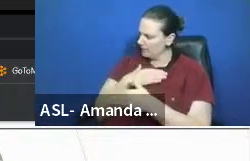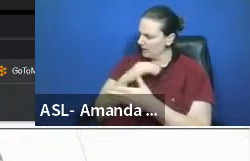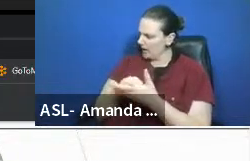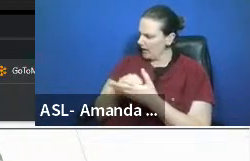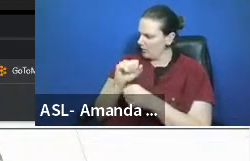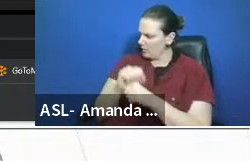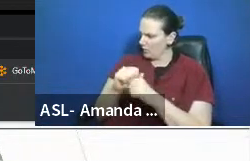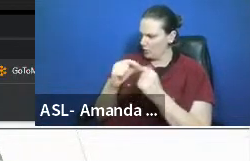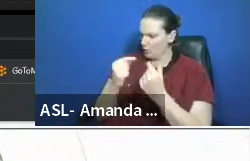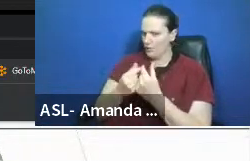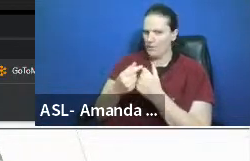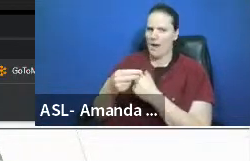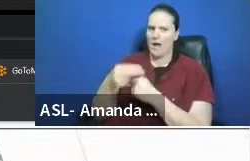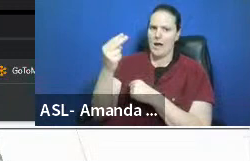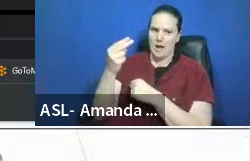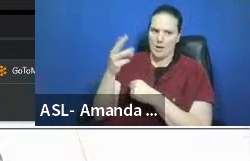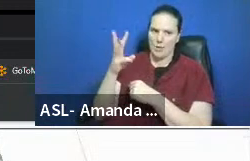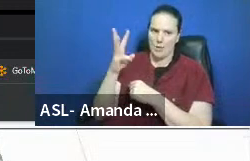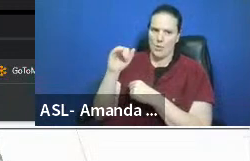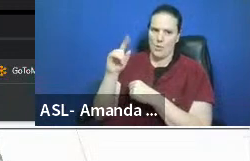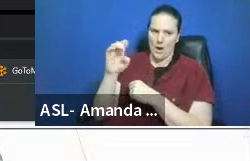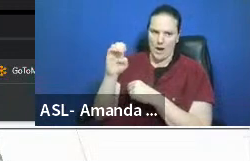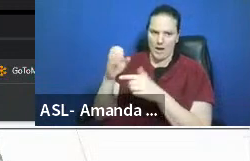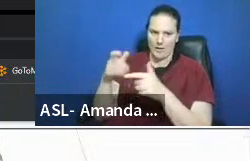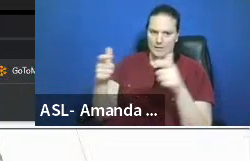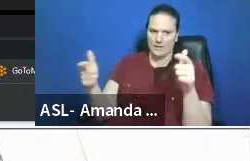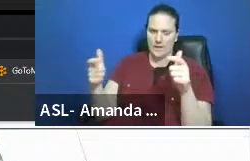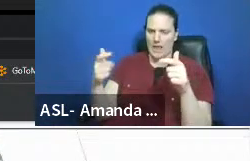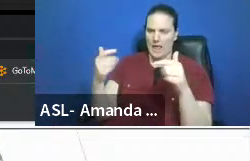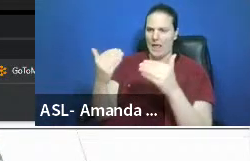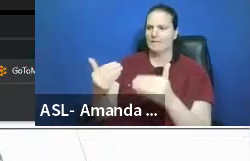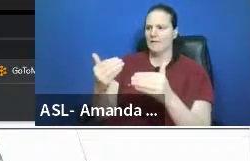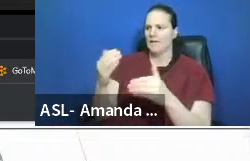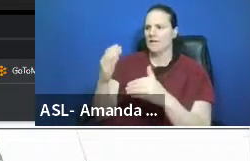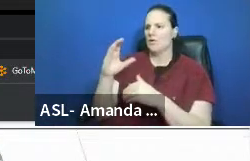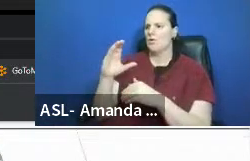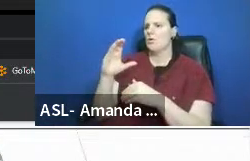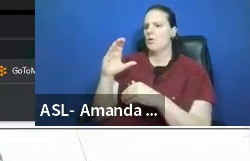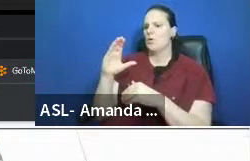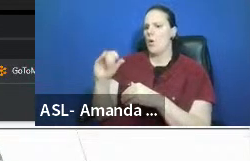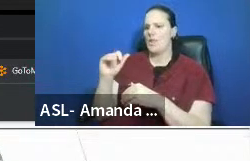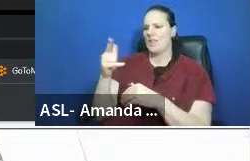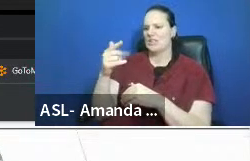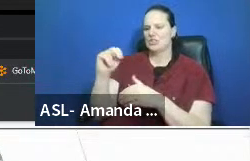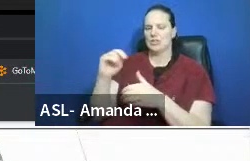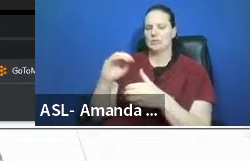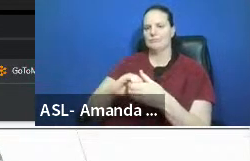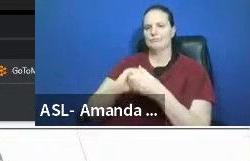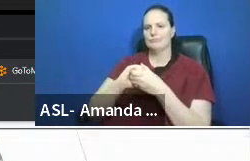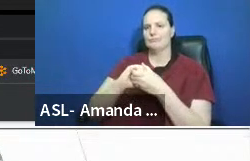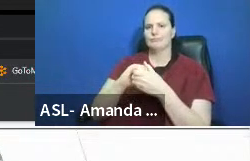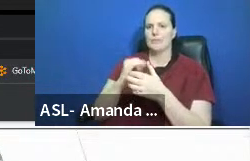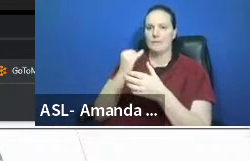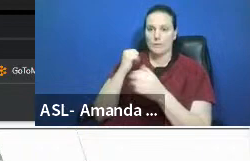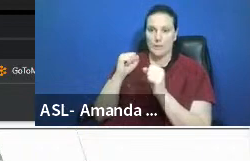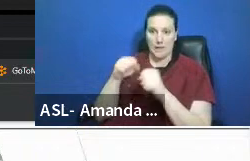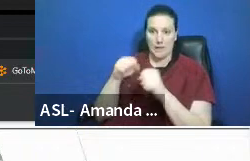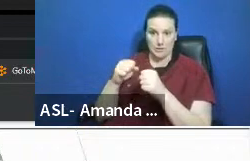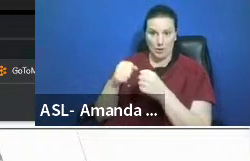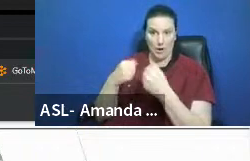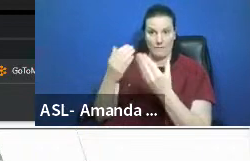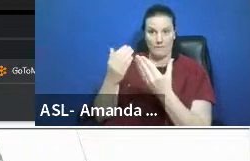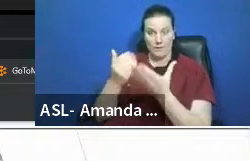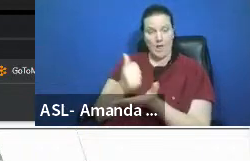group called the High, Wide, and Heavy Coalition, and it's got the ports as part of it. So if we can offer any assistance there, we're happy to. Thank